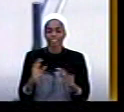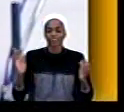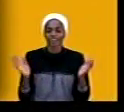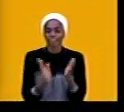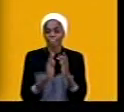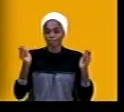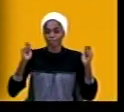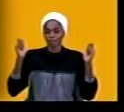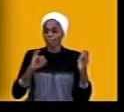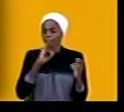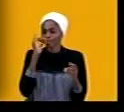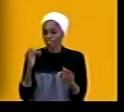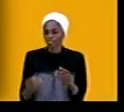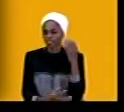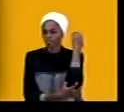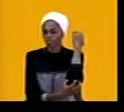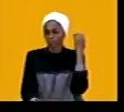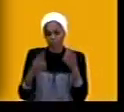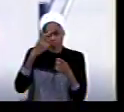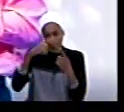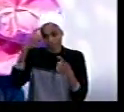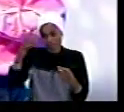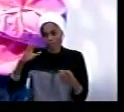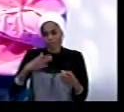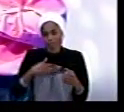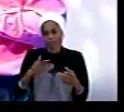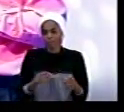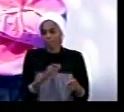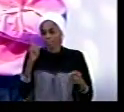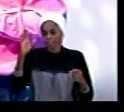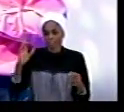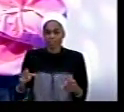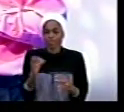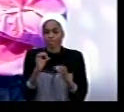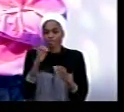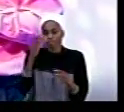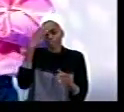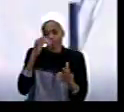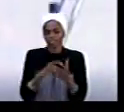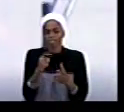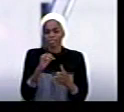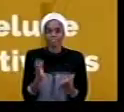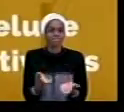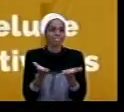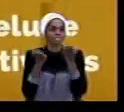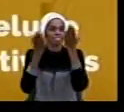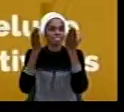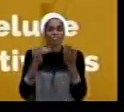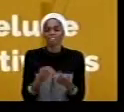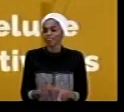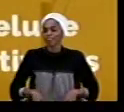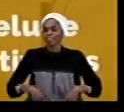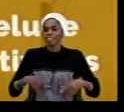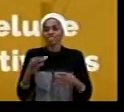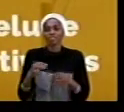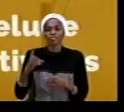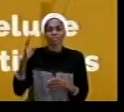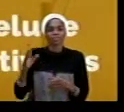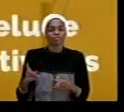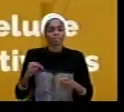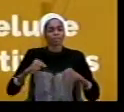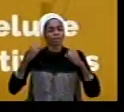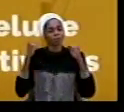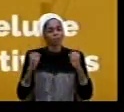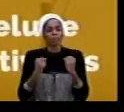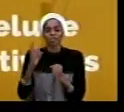my God. If you know you are serving a living God, the God who was, who is, and